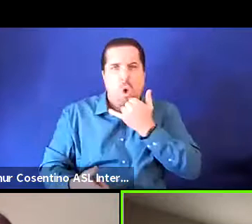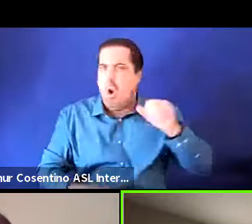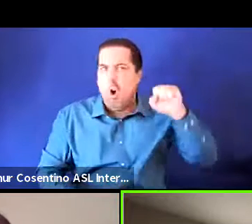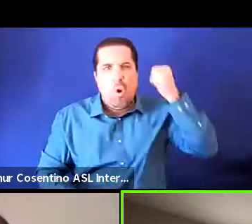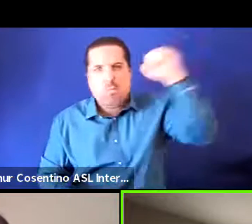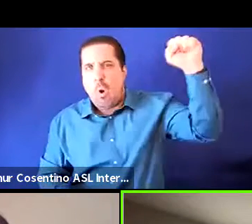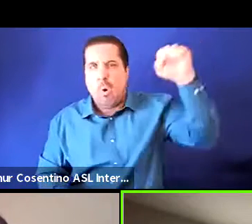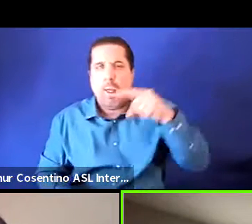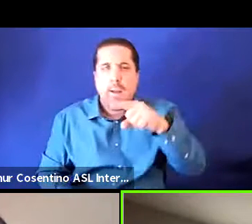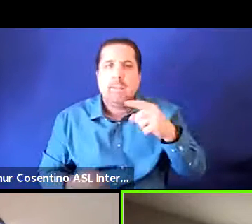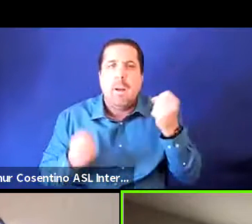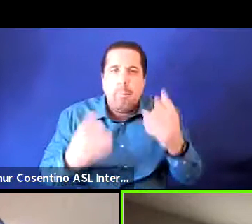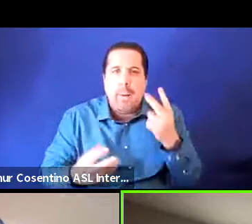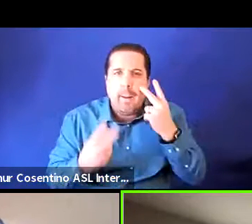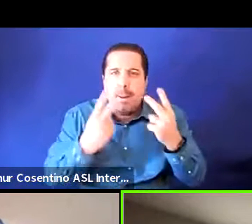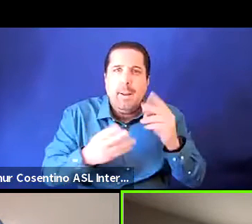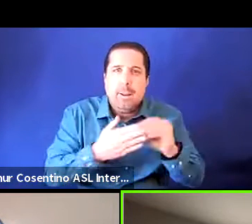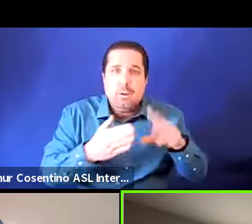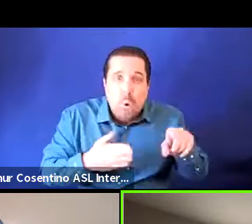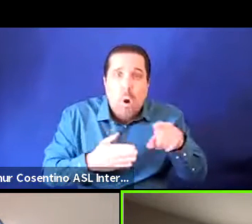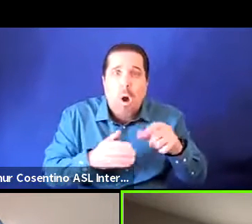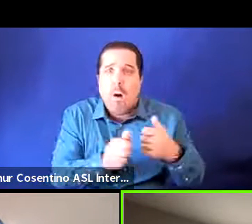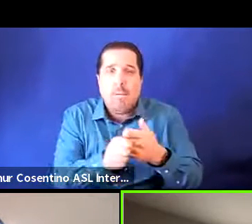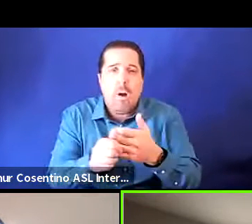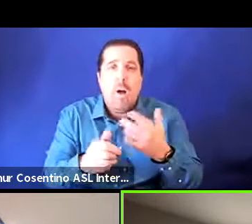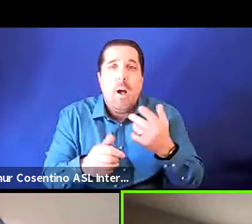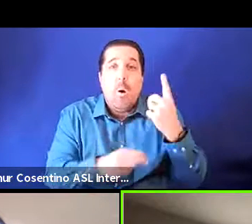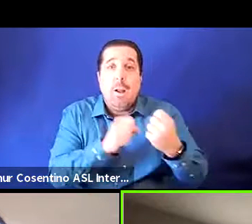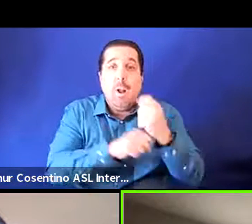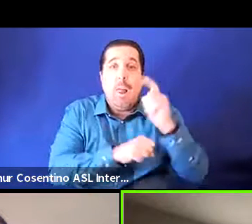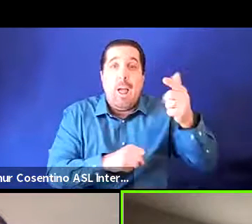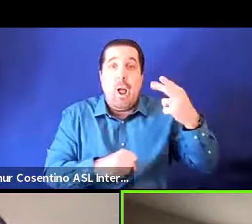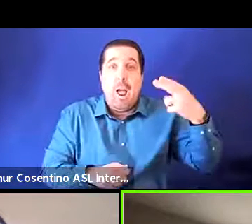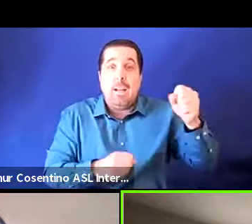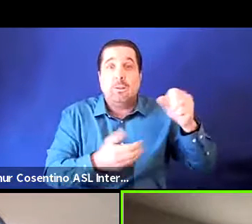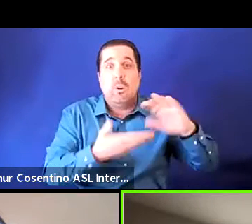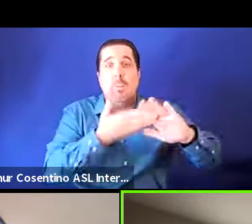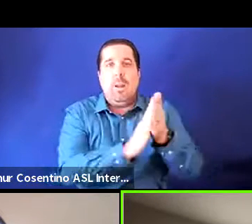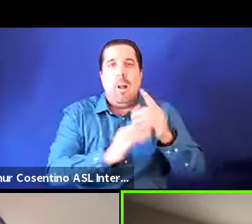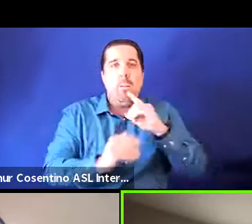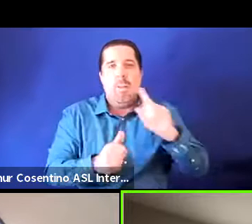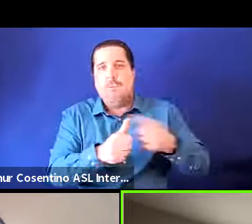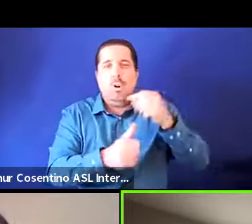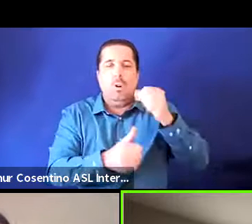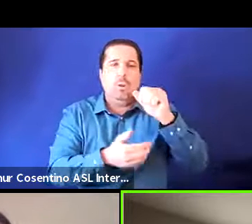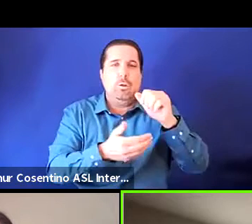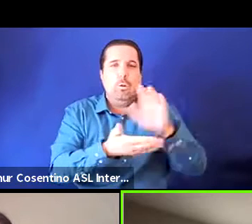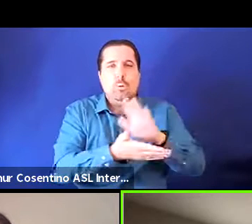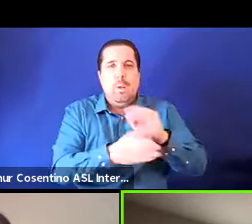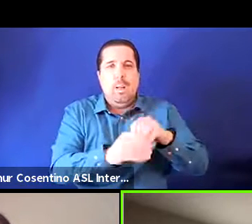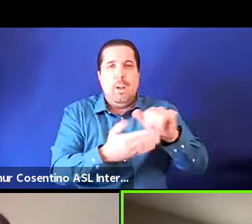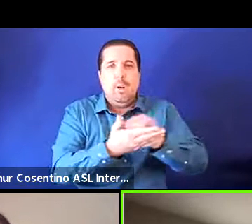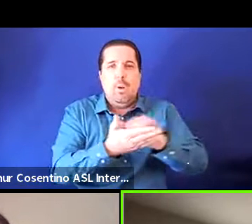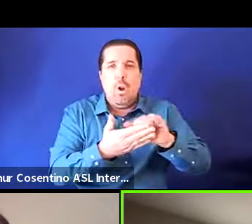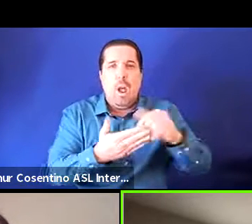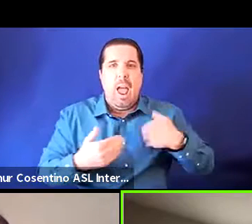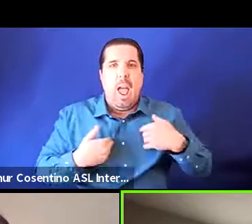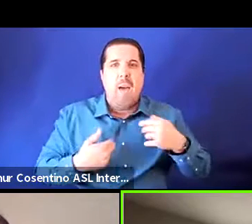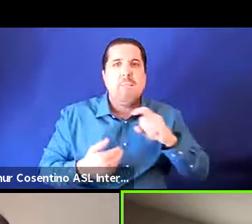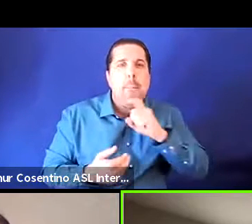pushback by students, a year later, our high school became the first school in New York City to have metal